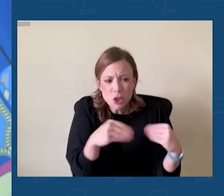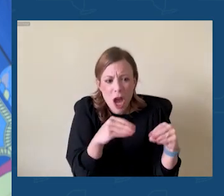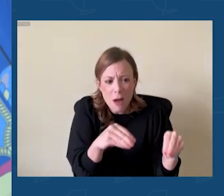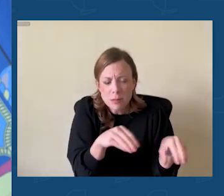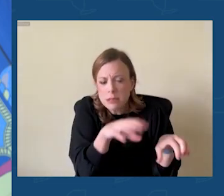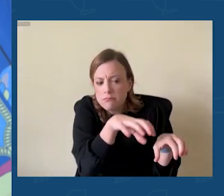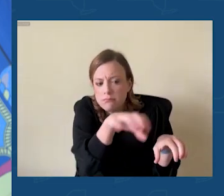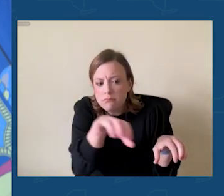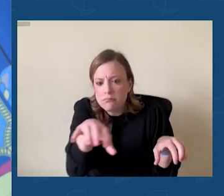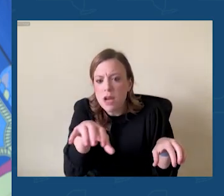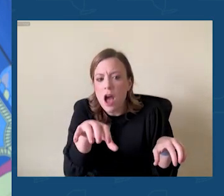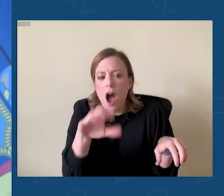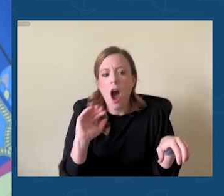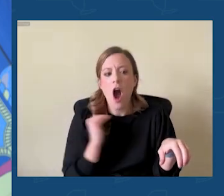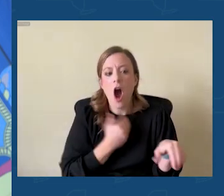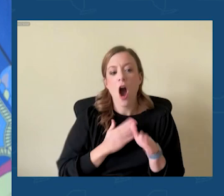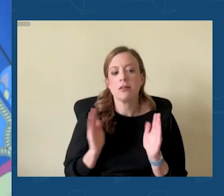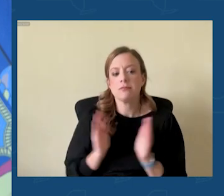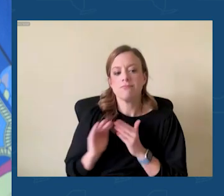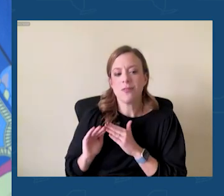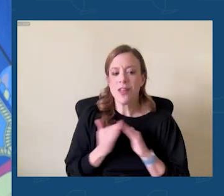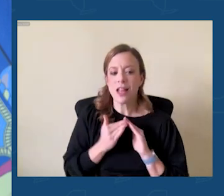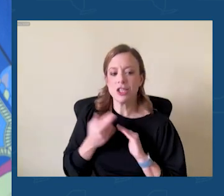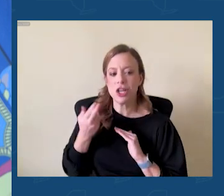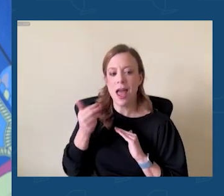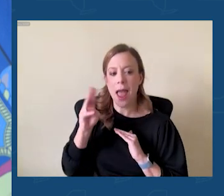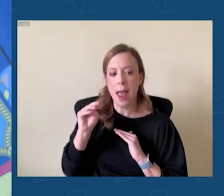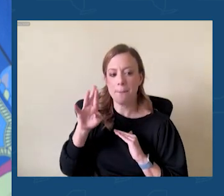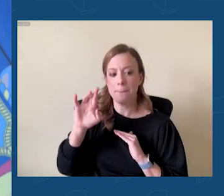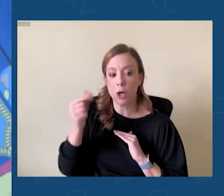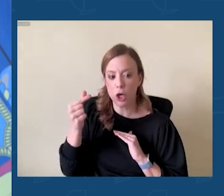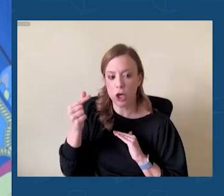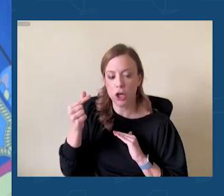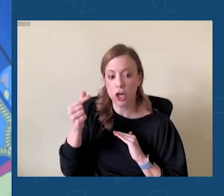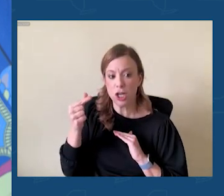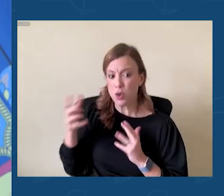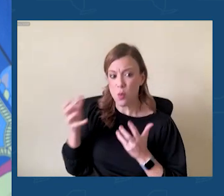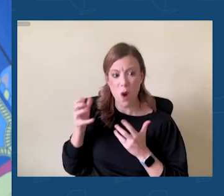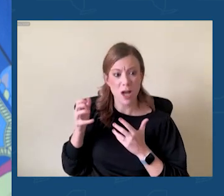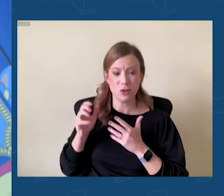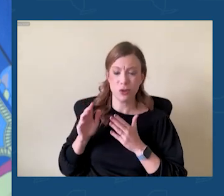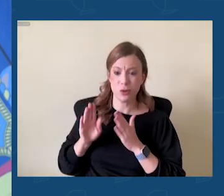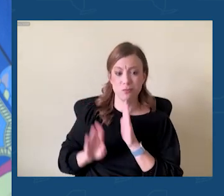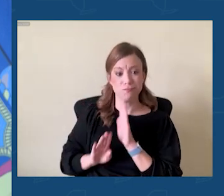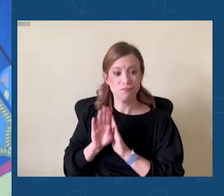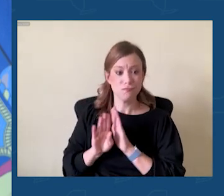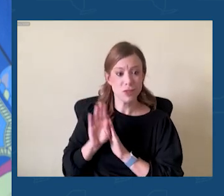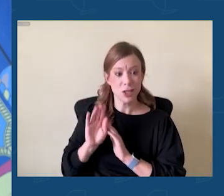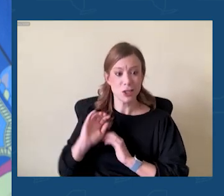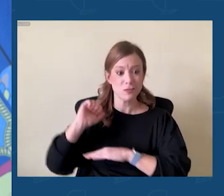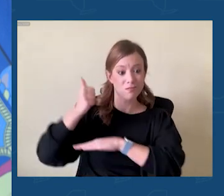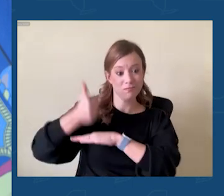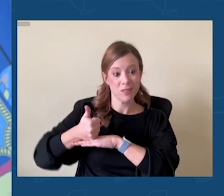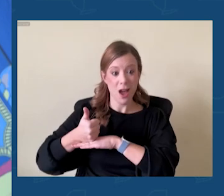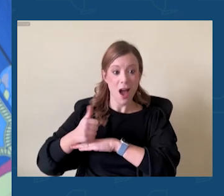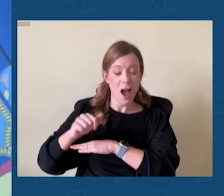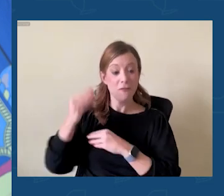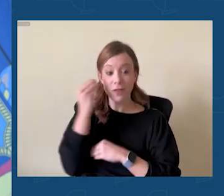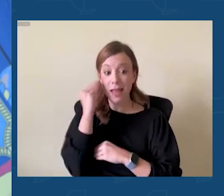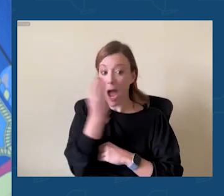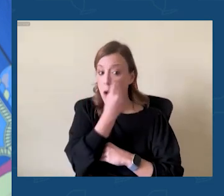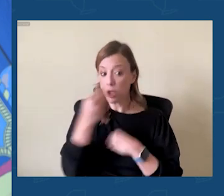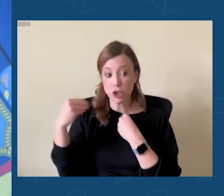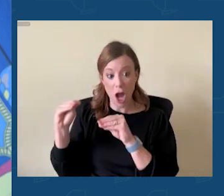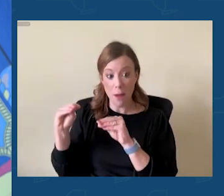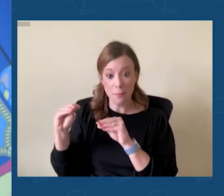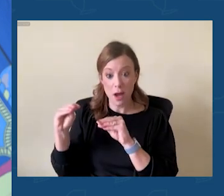of Hamburg that she wanted to start a flower shop. Now, Mom knew nothing about business, nor small business, nor flowers. But she didn't like the